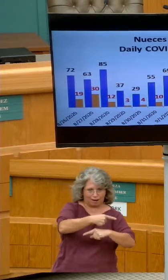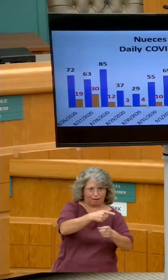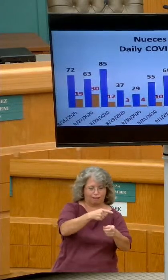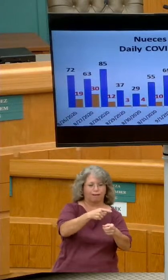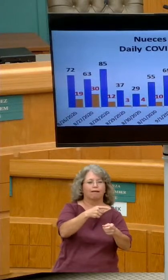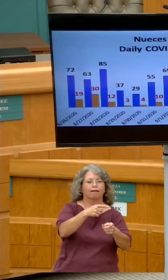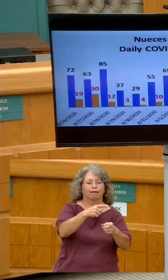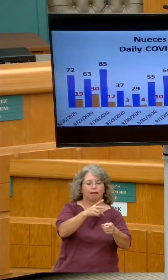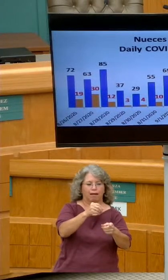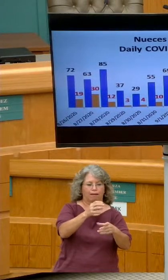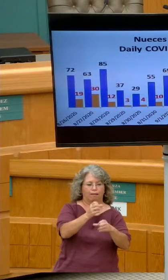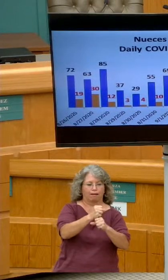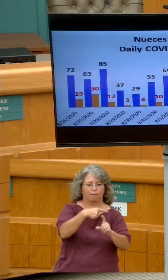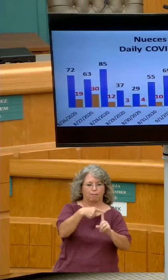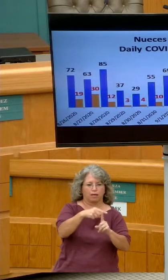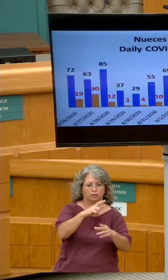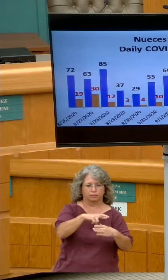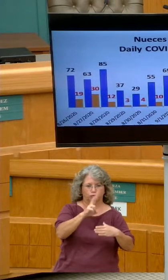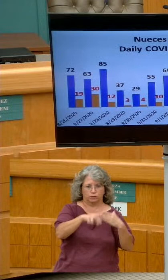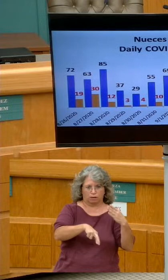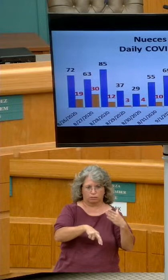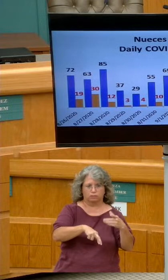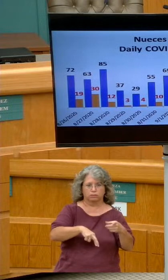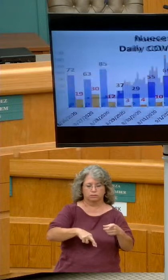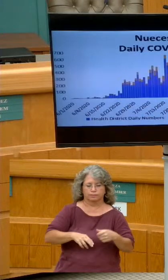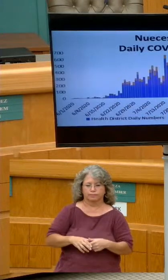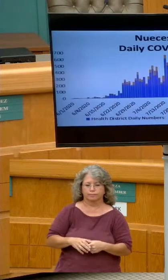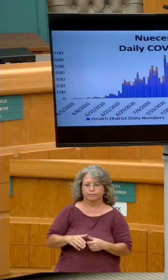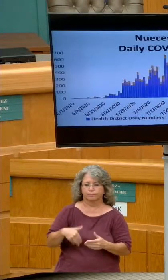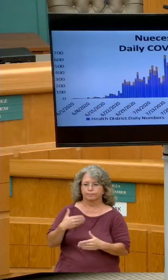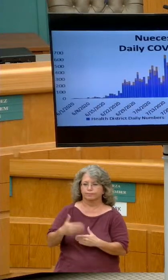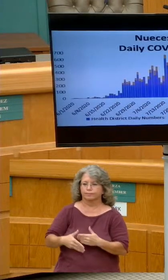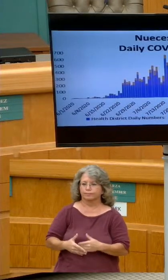on those days. The next slide.